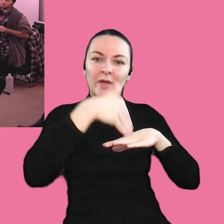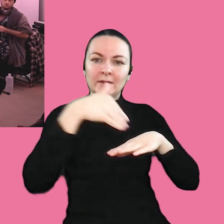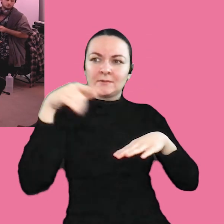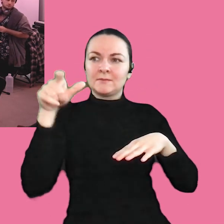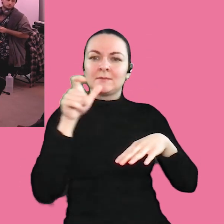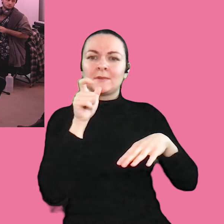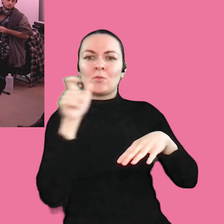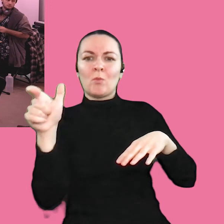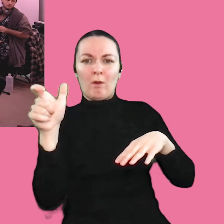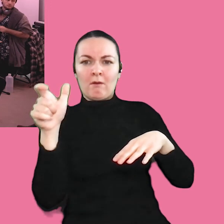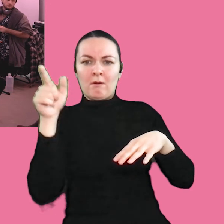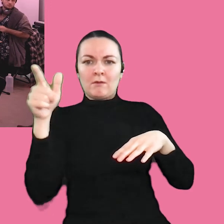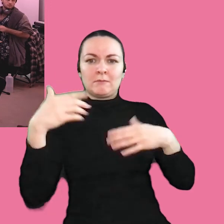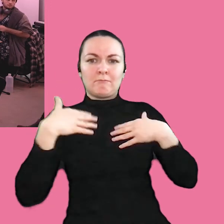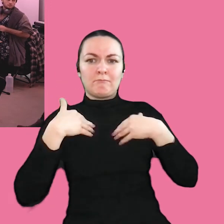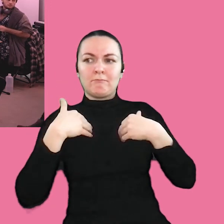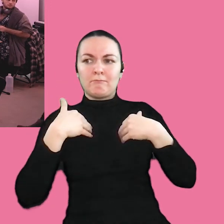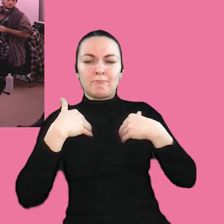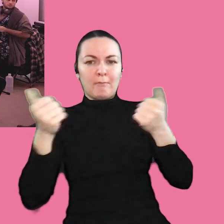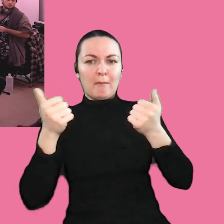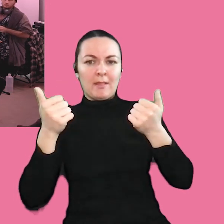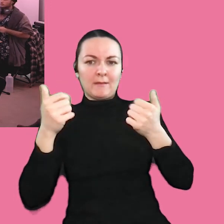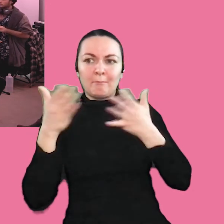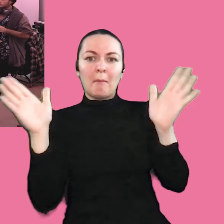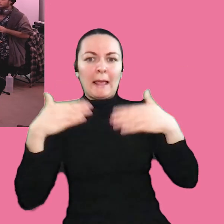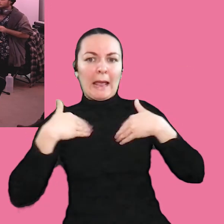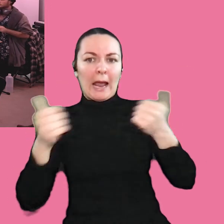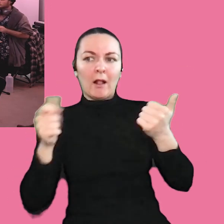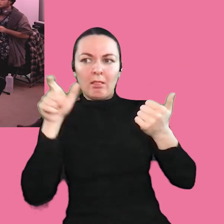public health Glasgow effect, did